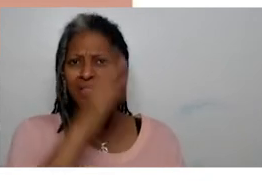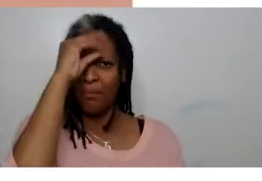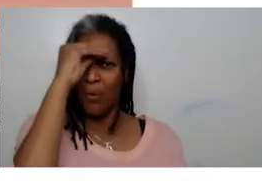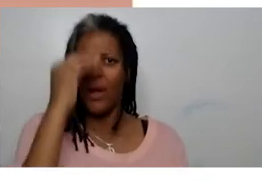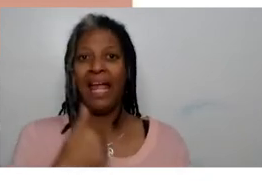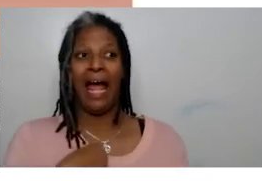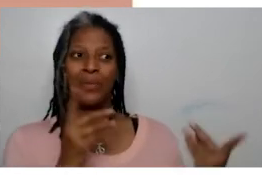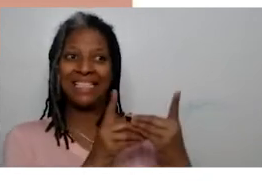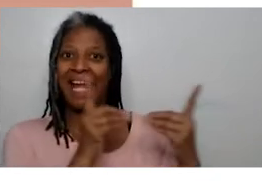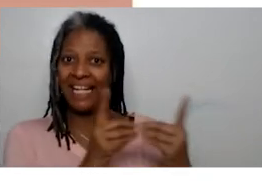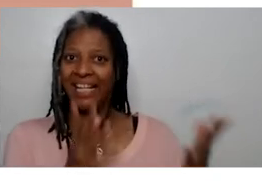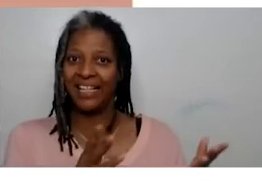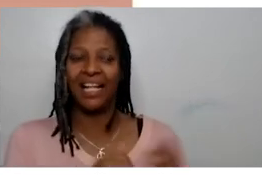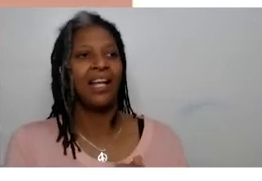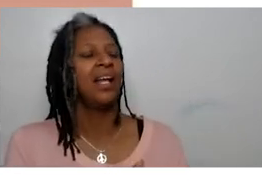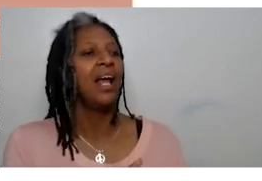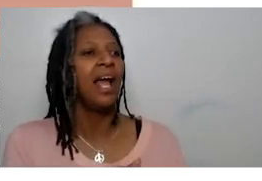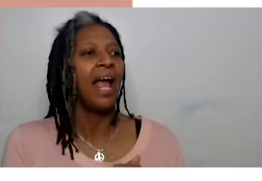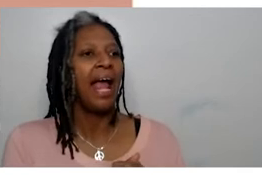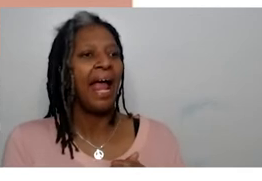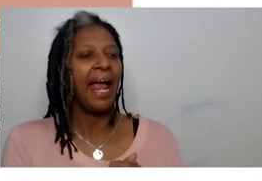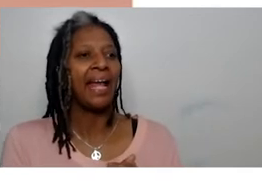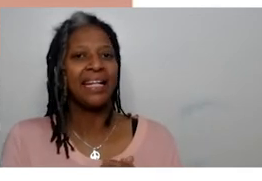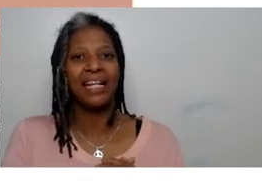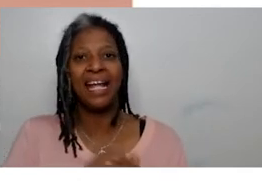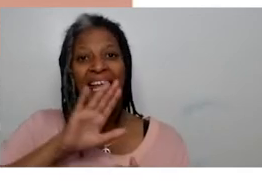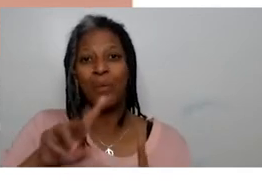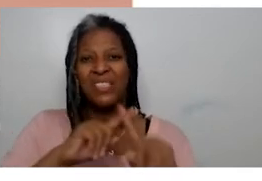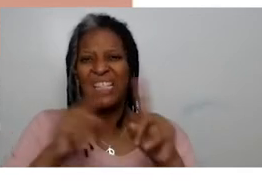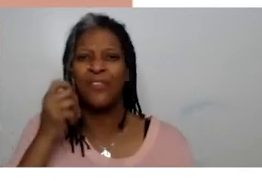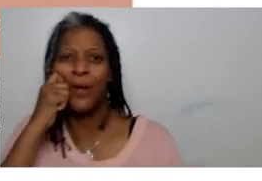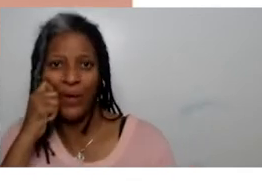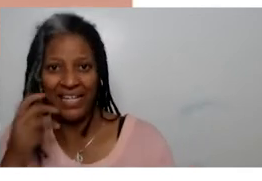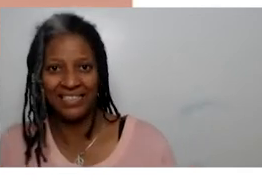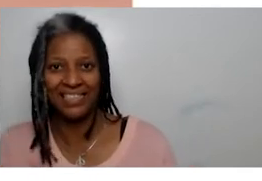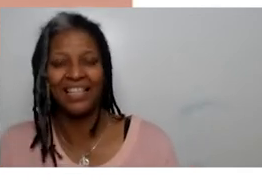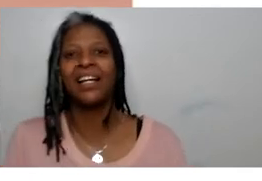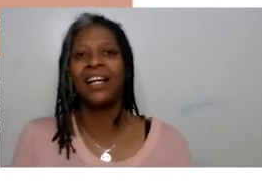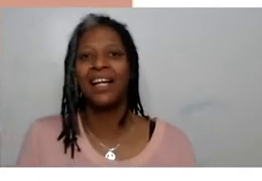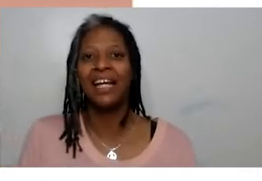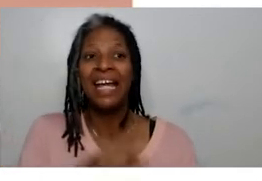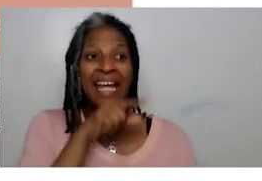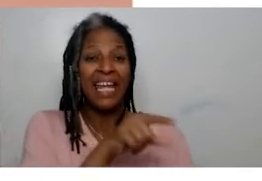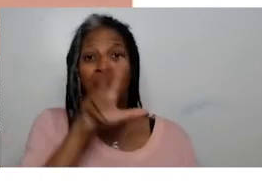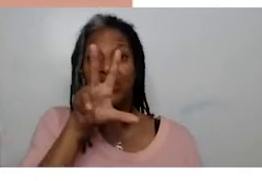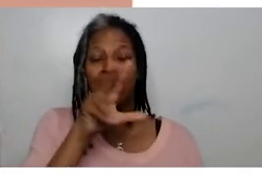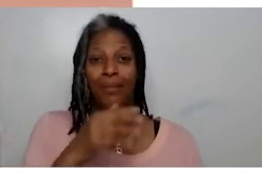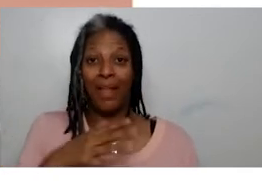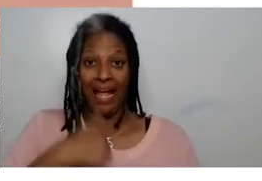said, you know why? My mom doesn't like Black people. Y'all, I'm 30. I was shook. I was like,